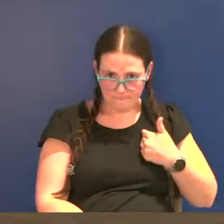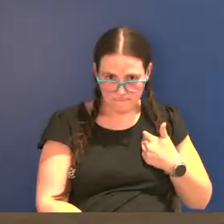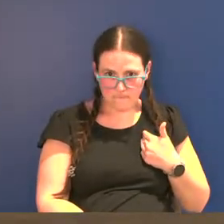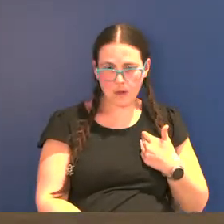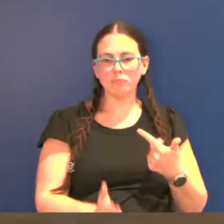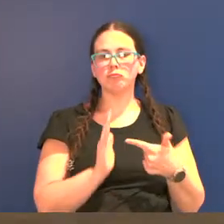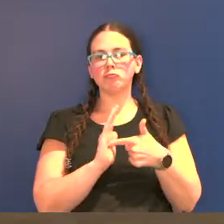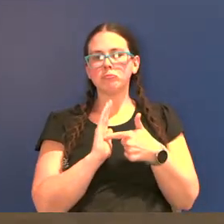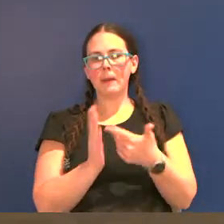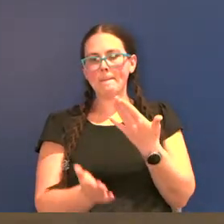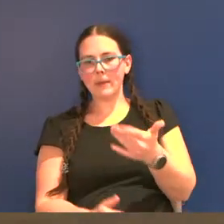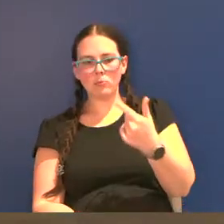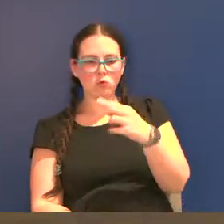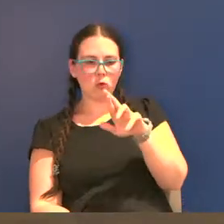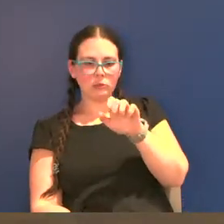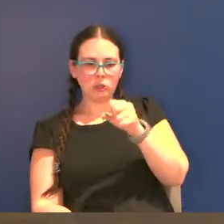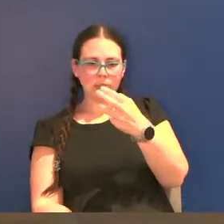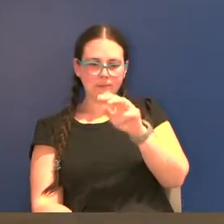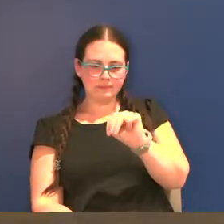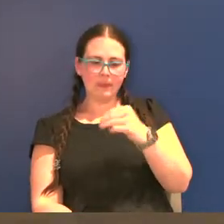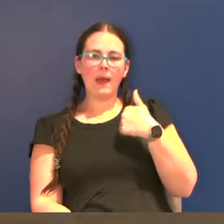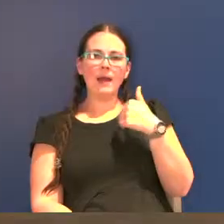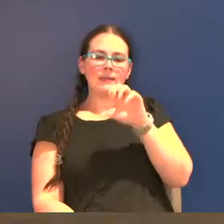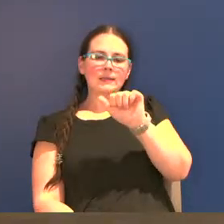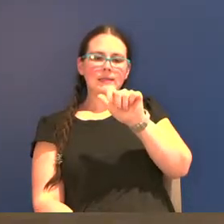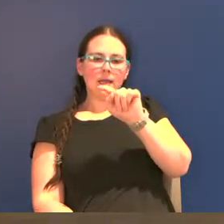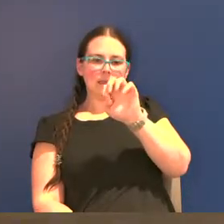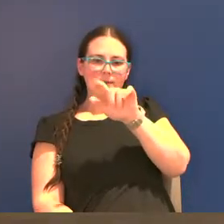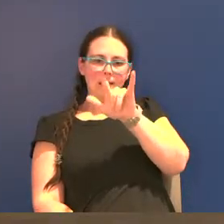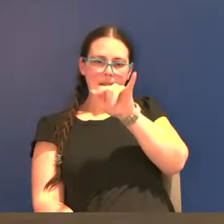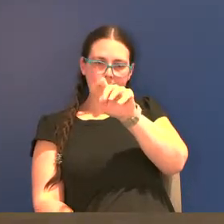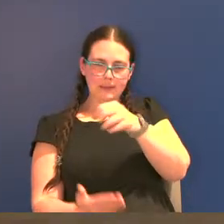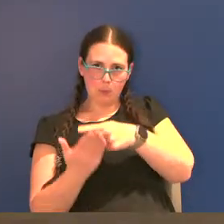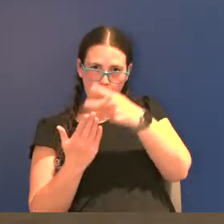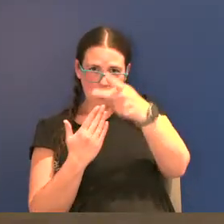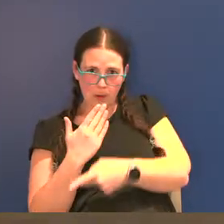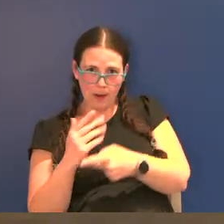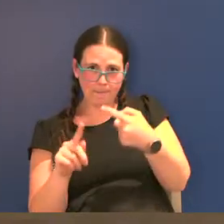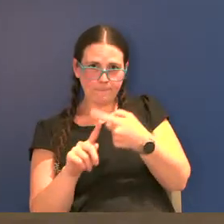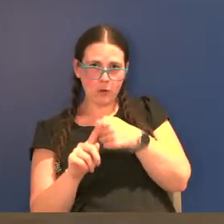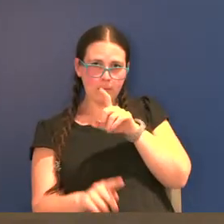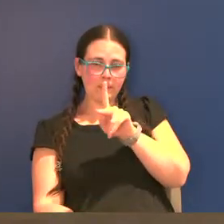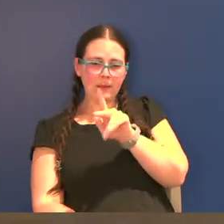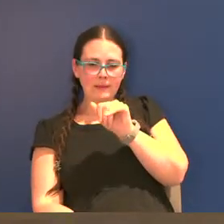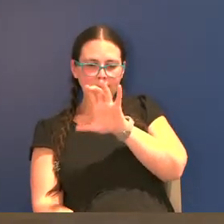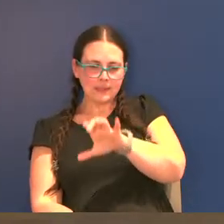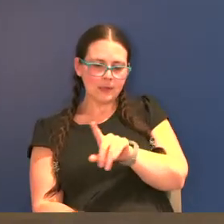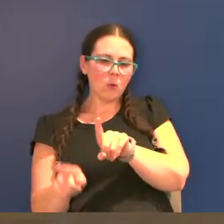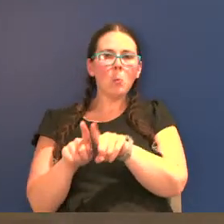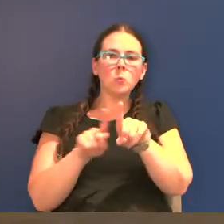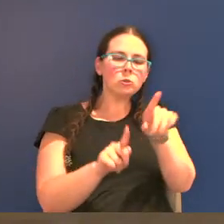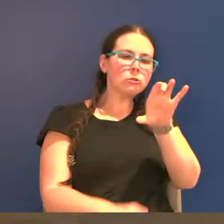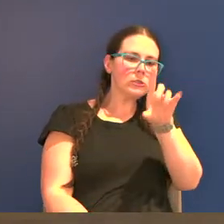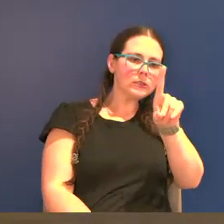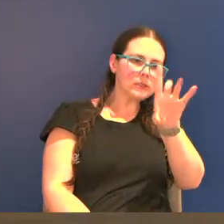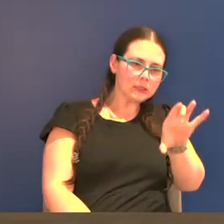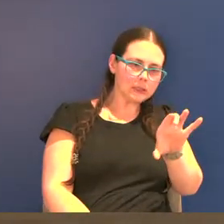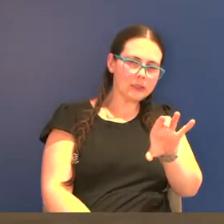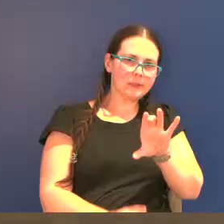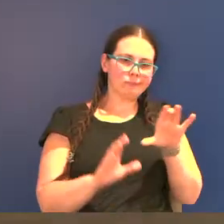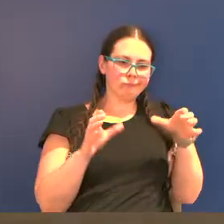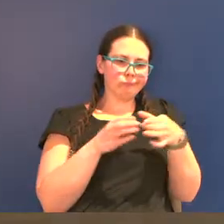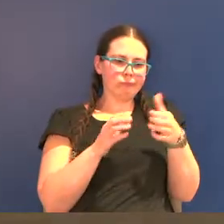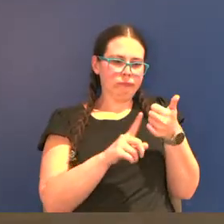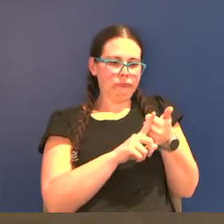a satellite program, satellite from KEC, and a CDC self-contained comprehensive developmental